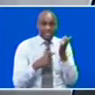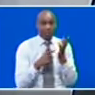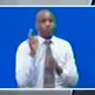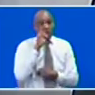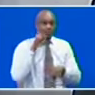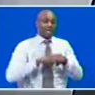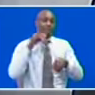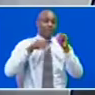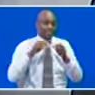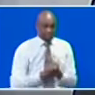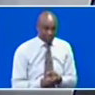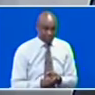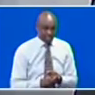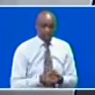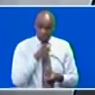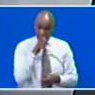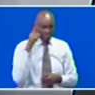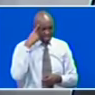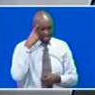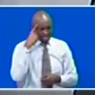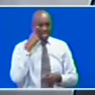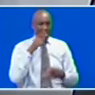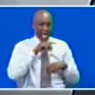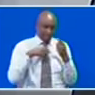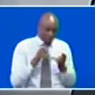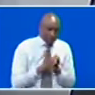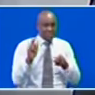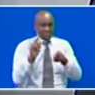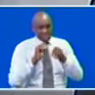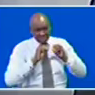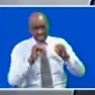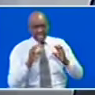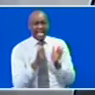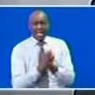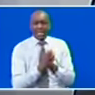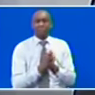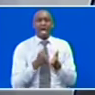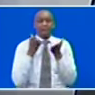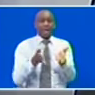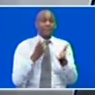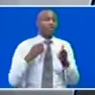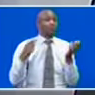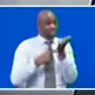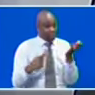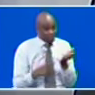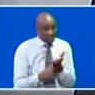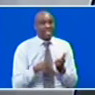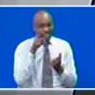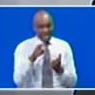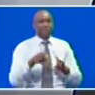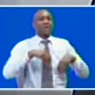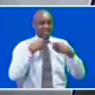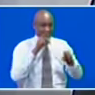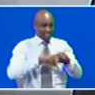to be used during elections. Right. So I think in terms of the training, in terms of the availability of the technology, yes, that is being delivered on